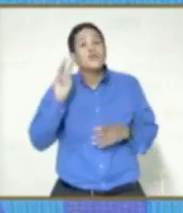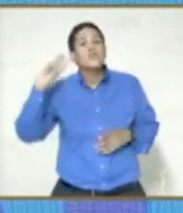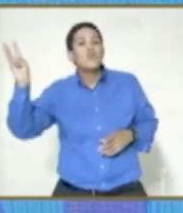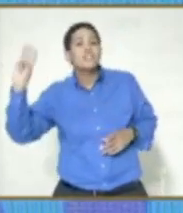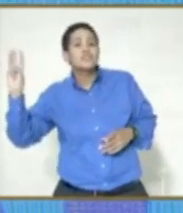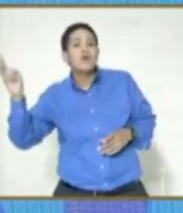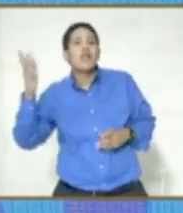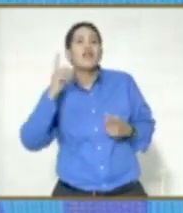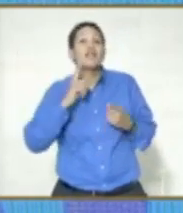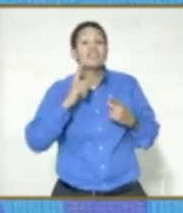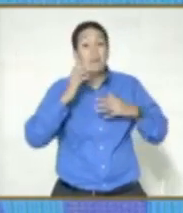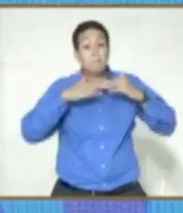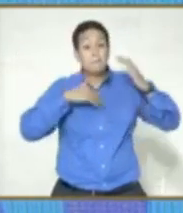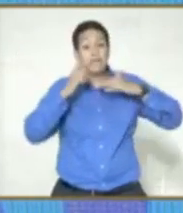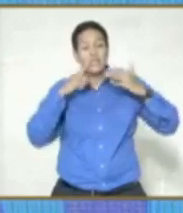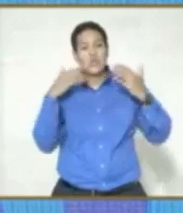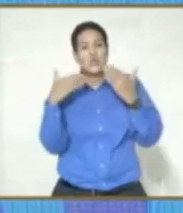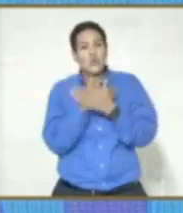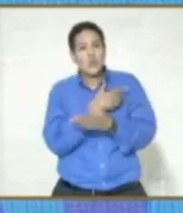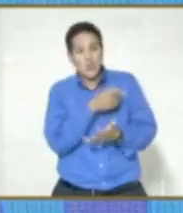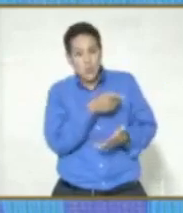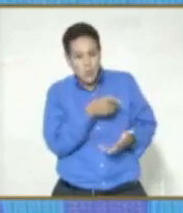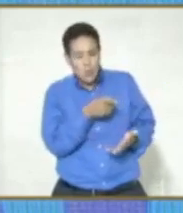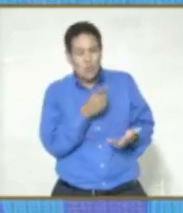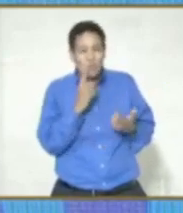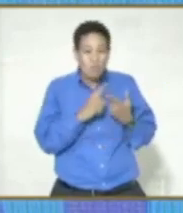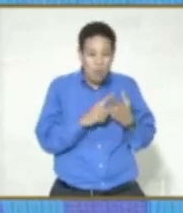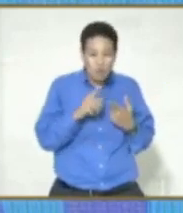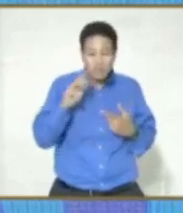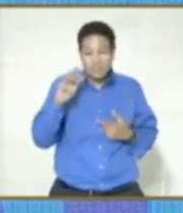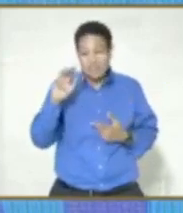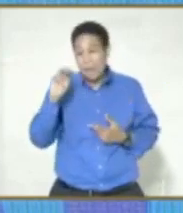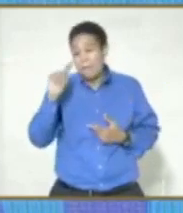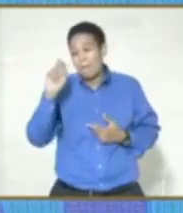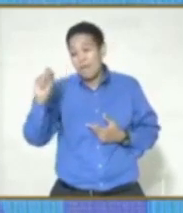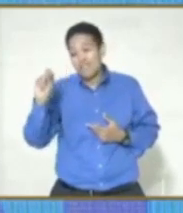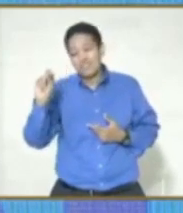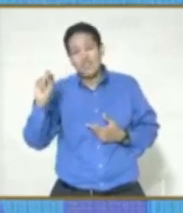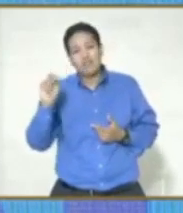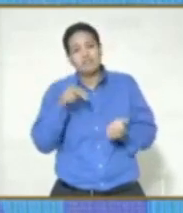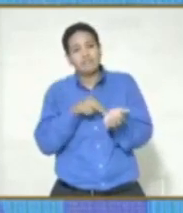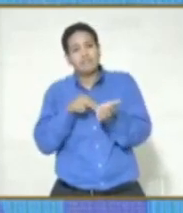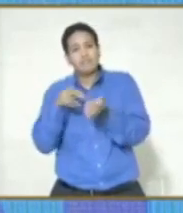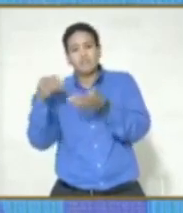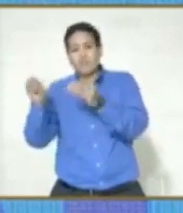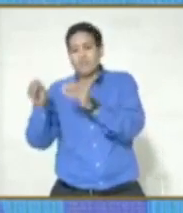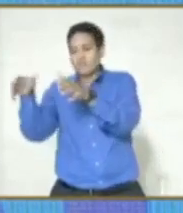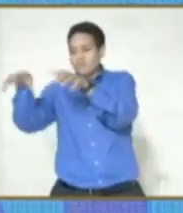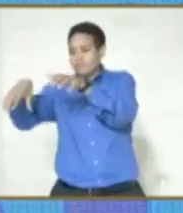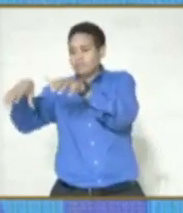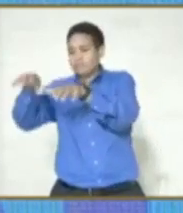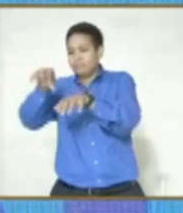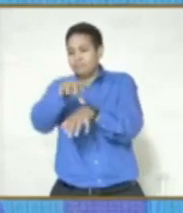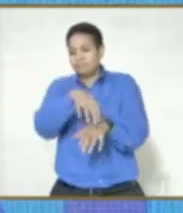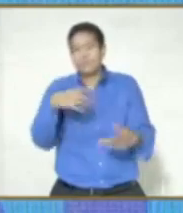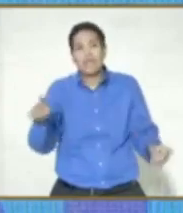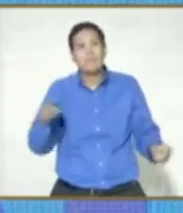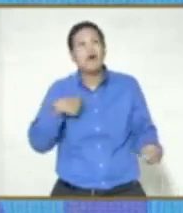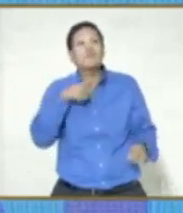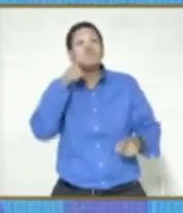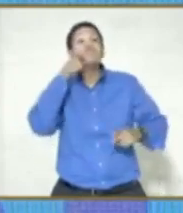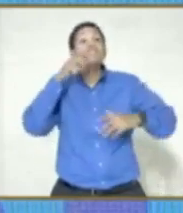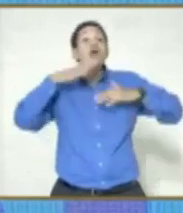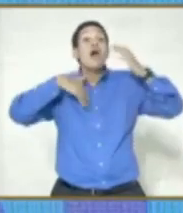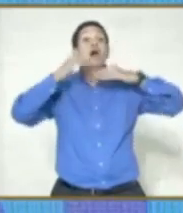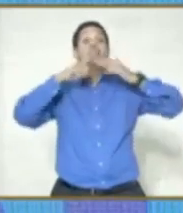Westmoreland and building a new ward and a matron quarters. And we have just constructed a